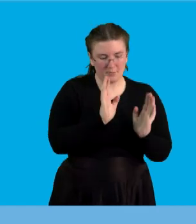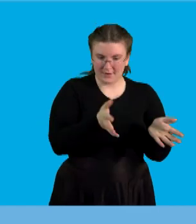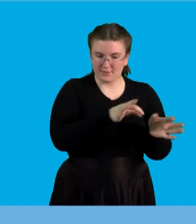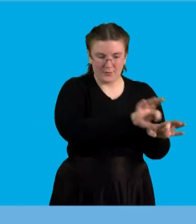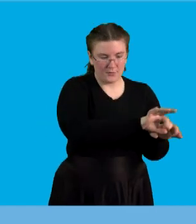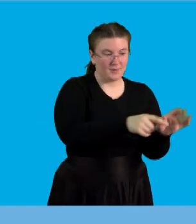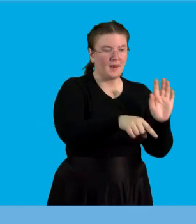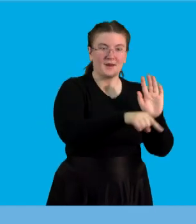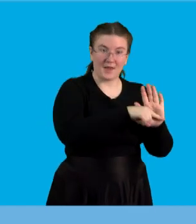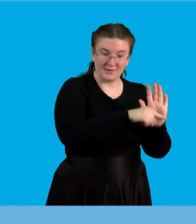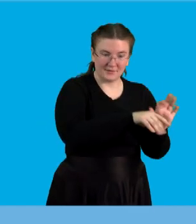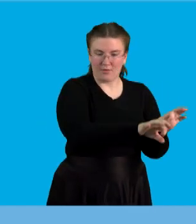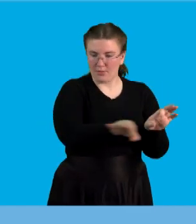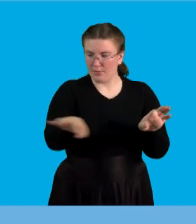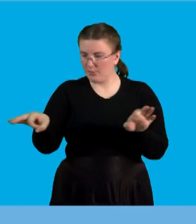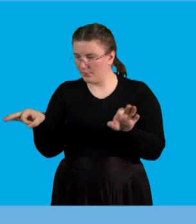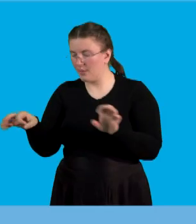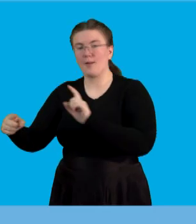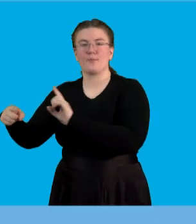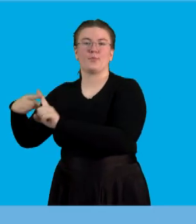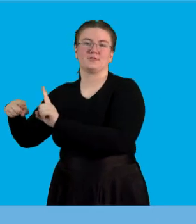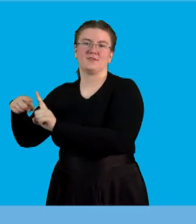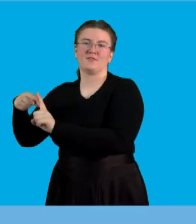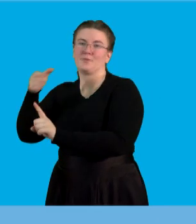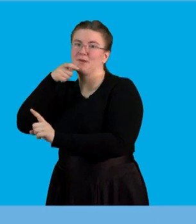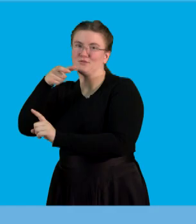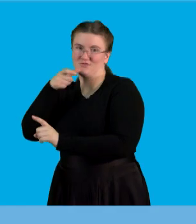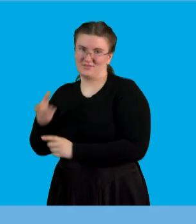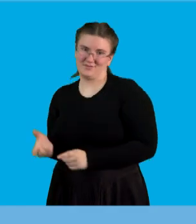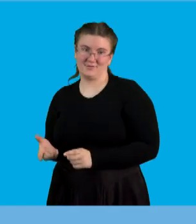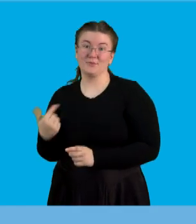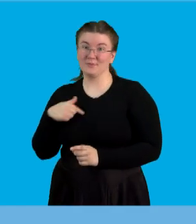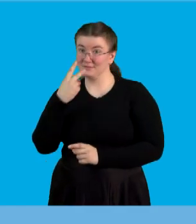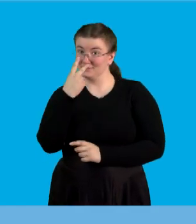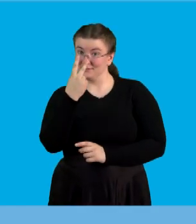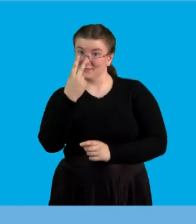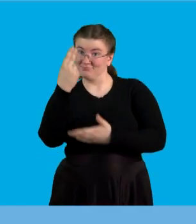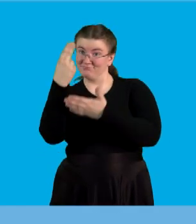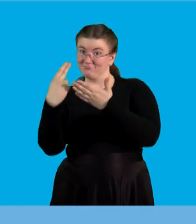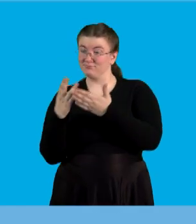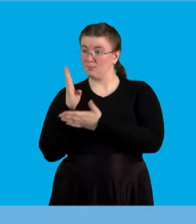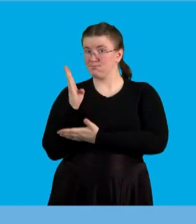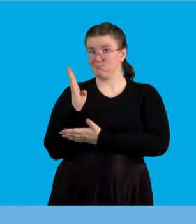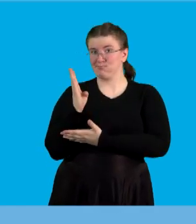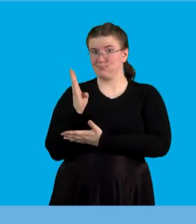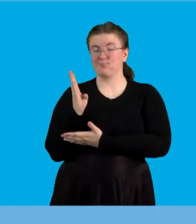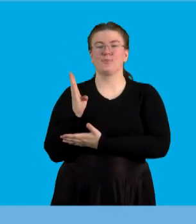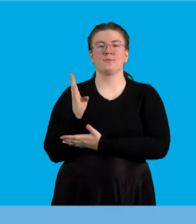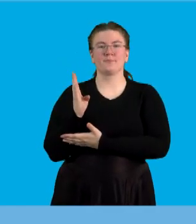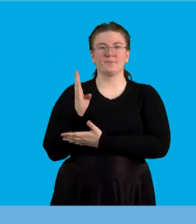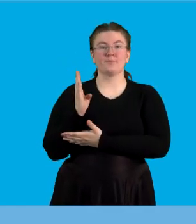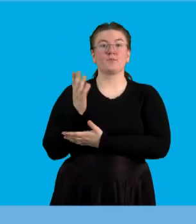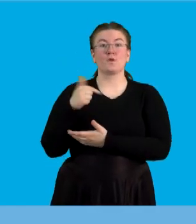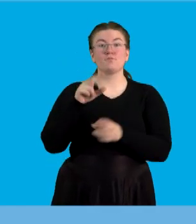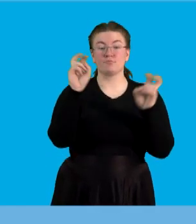the negative terminal to the positive terminal of the battery. When looking at this particular diagram that we have here, when our current